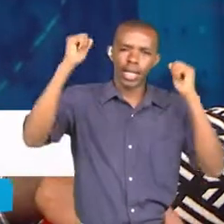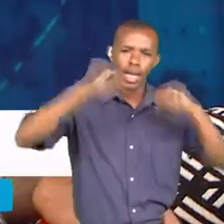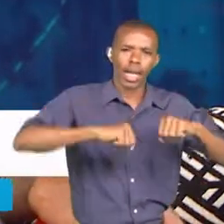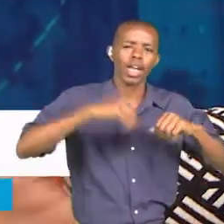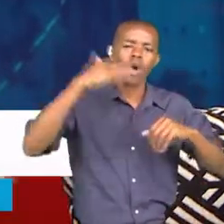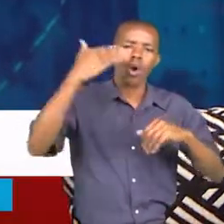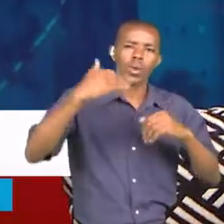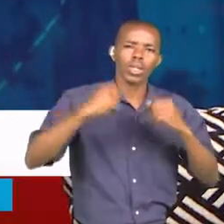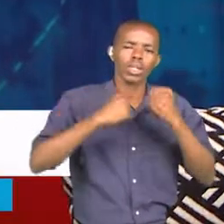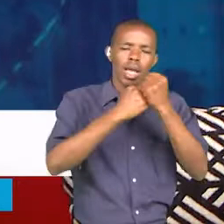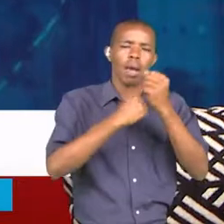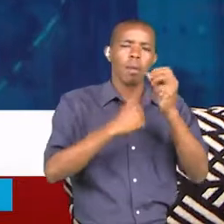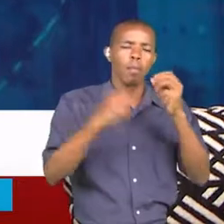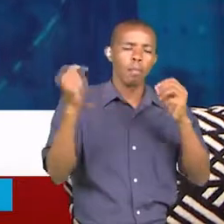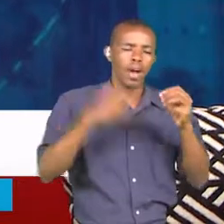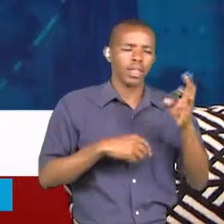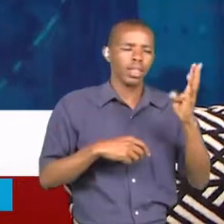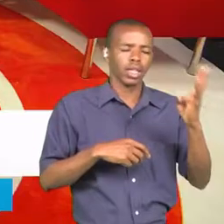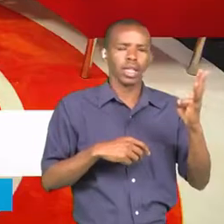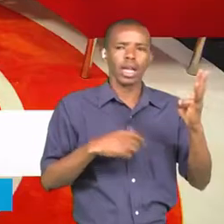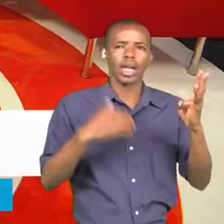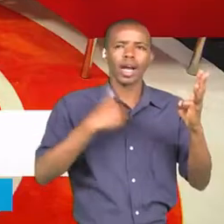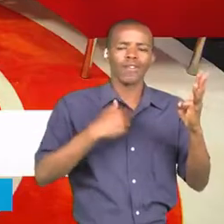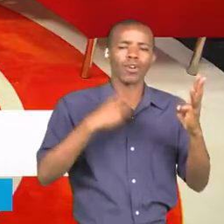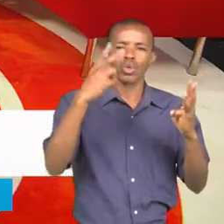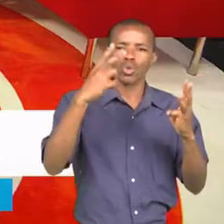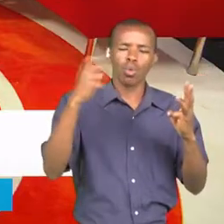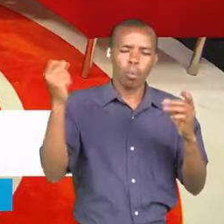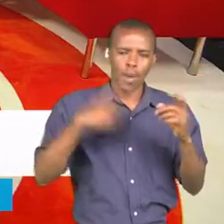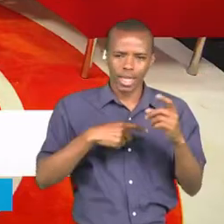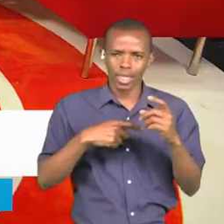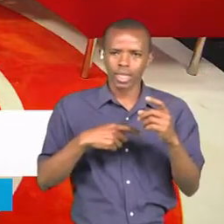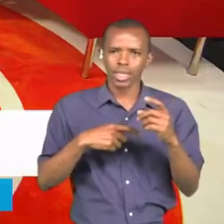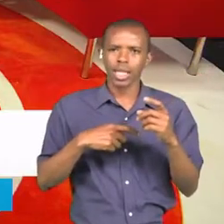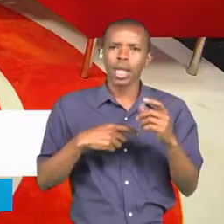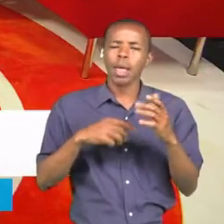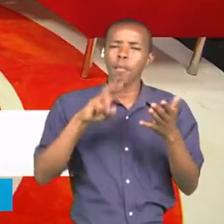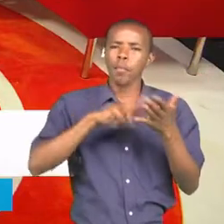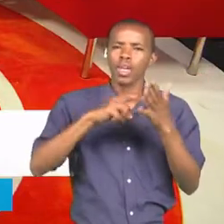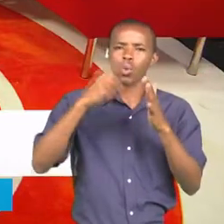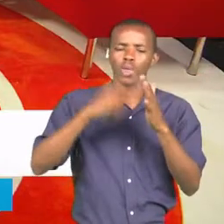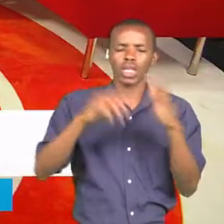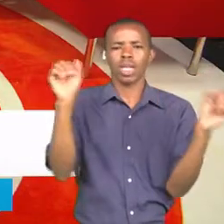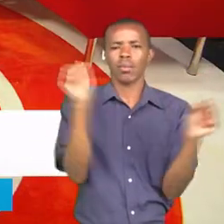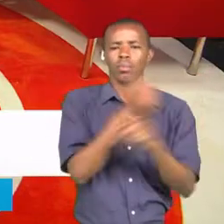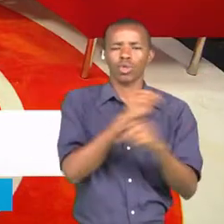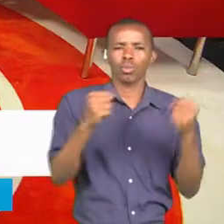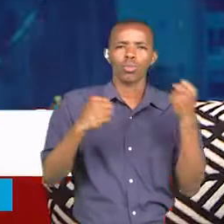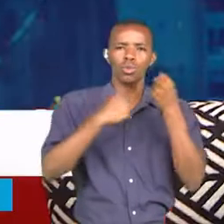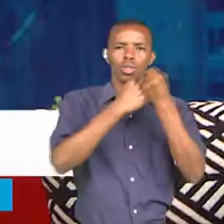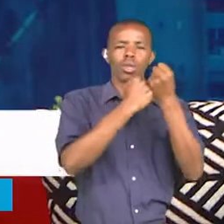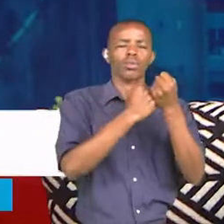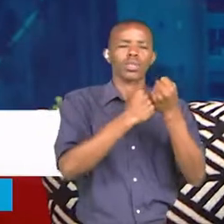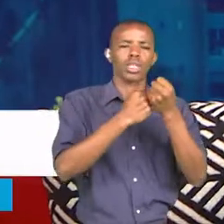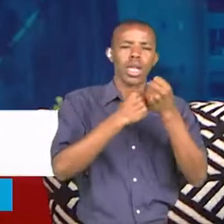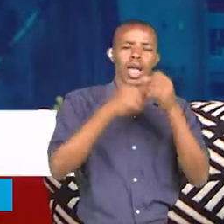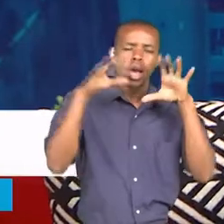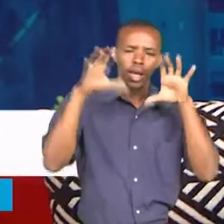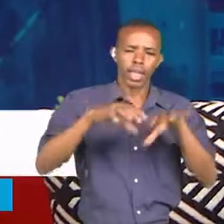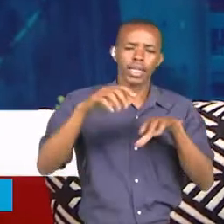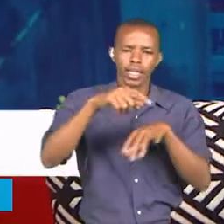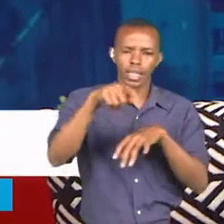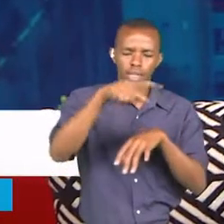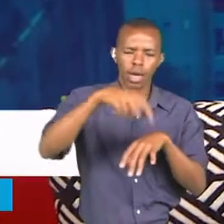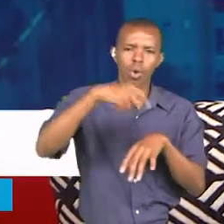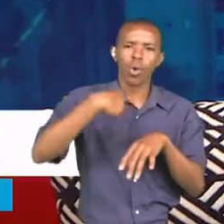supposed to have 3 months and you're having 2 months, that means you it may not be able to support a full rain circle. Okay. And so we